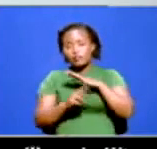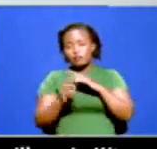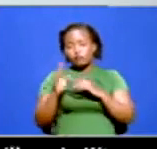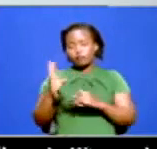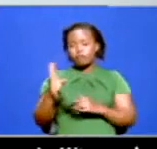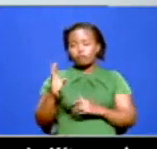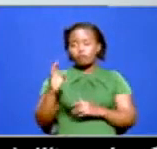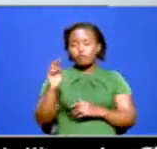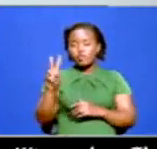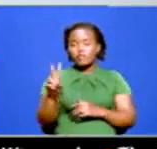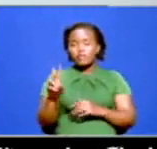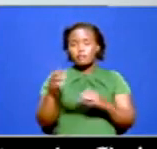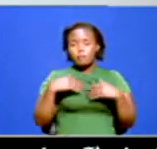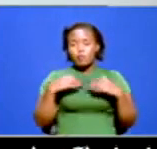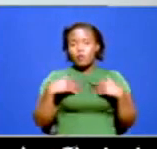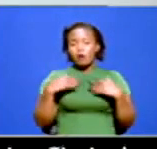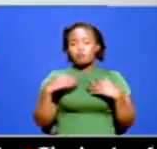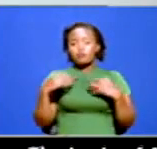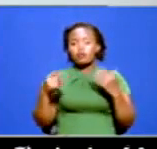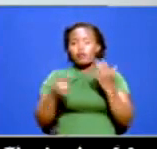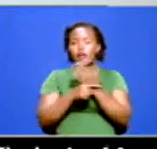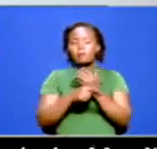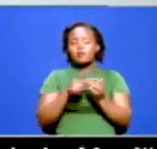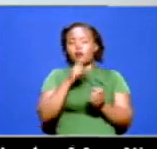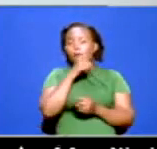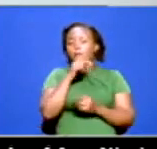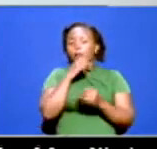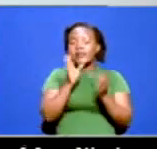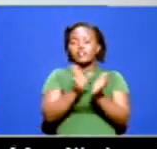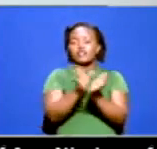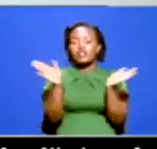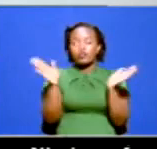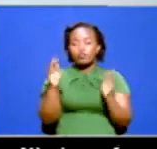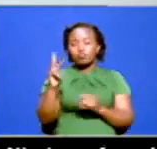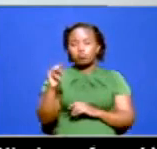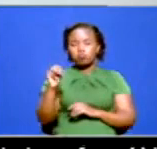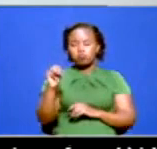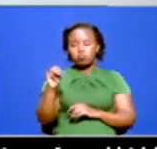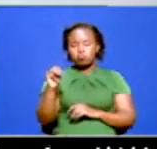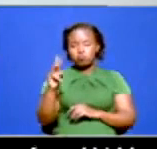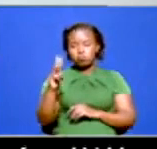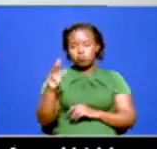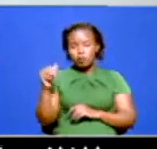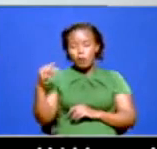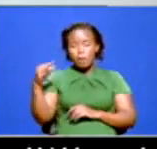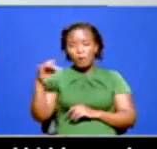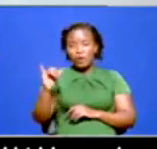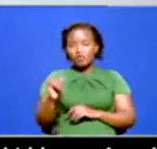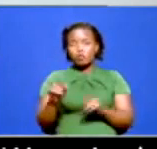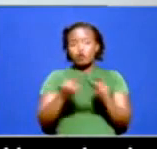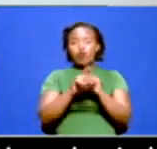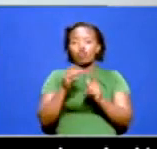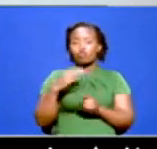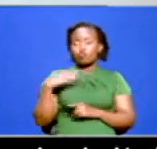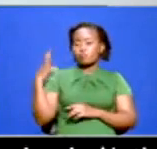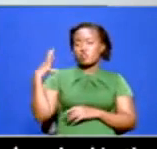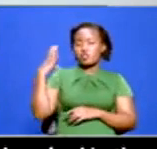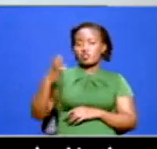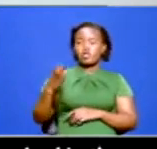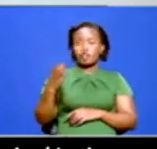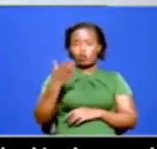named, Lieutenant General Mwangi, and I happen to be the chair of the council of the